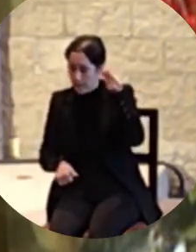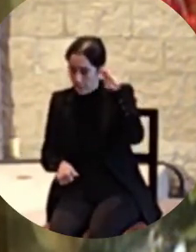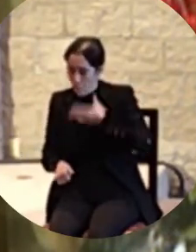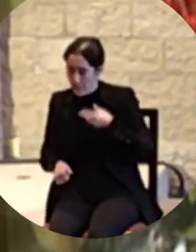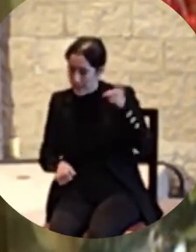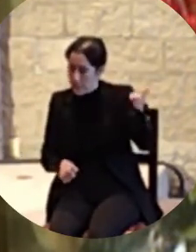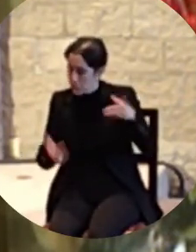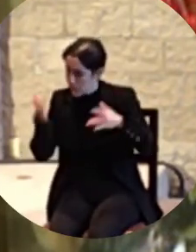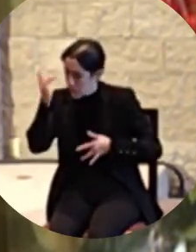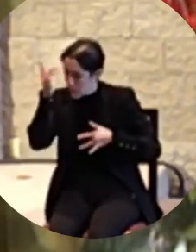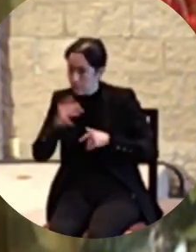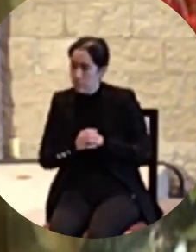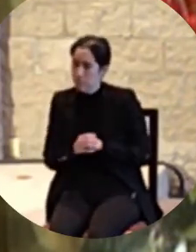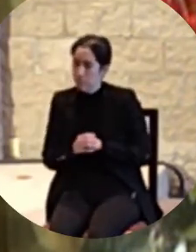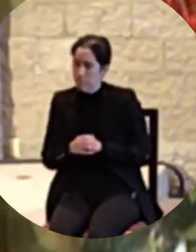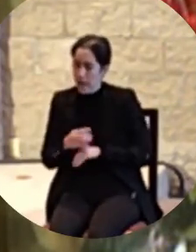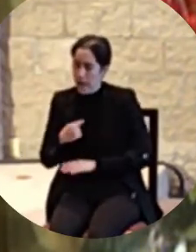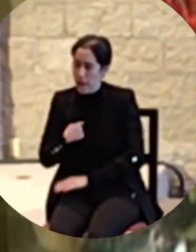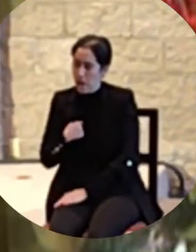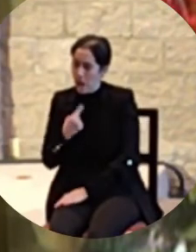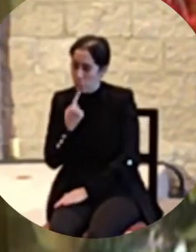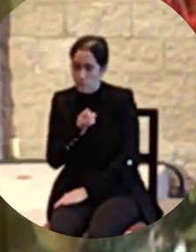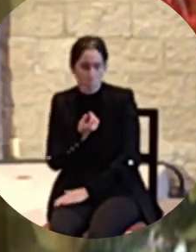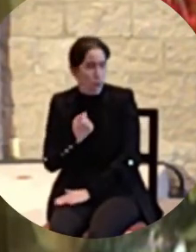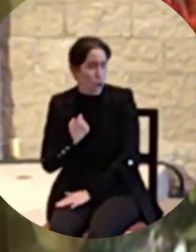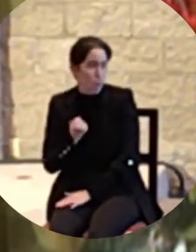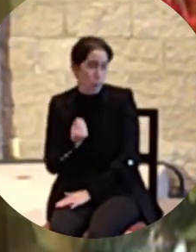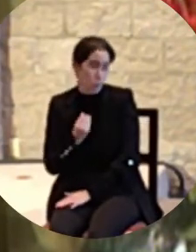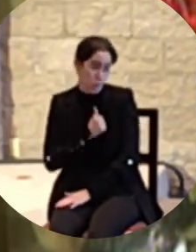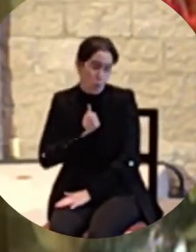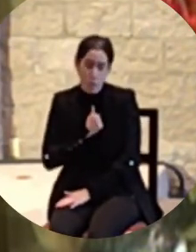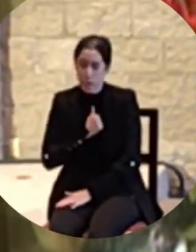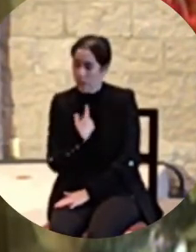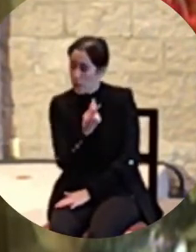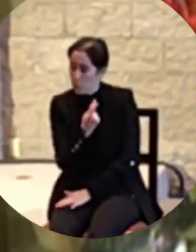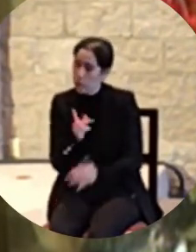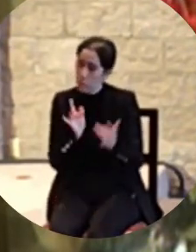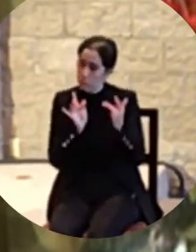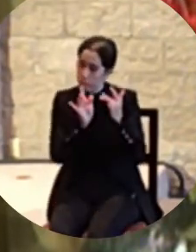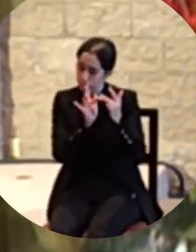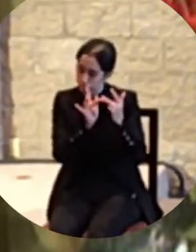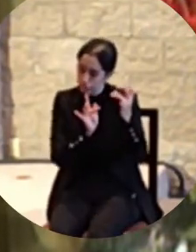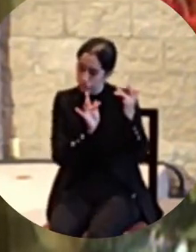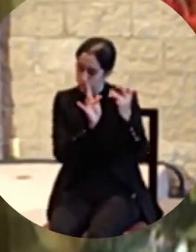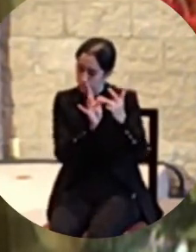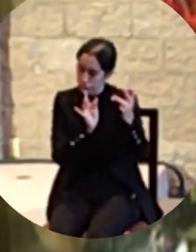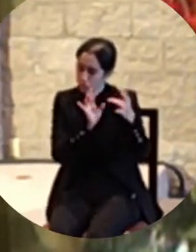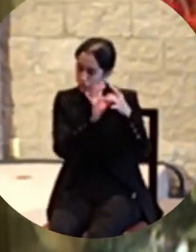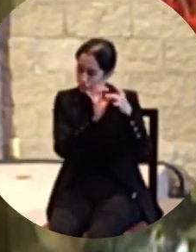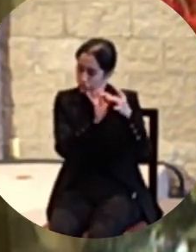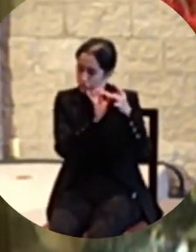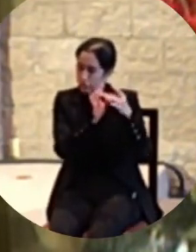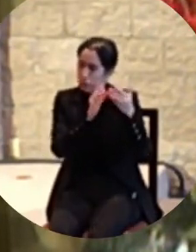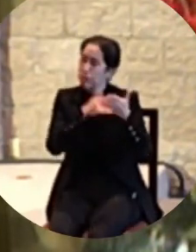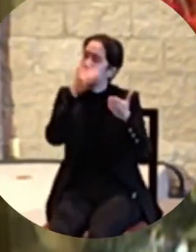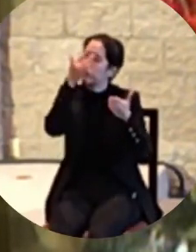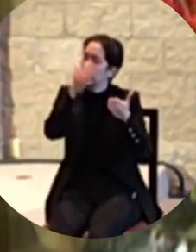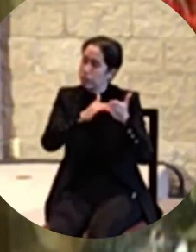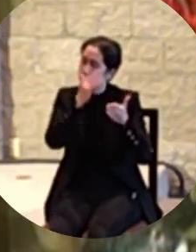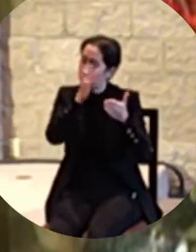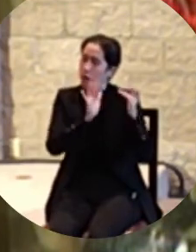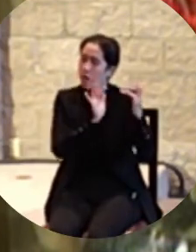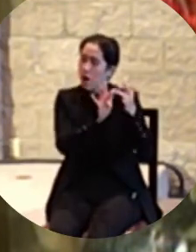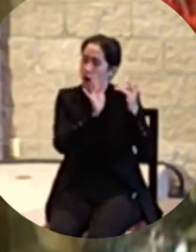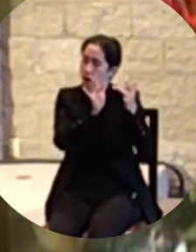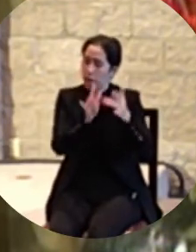that he was ill. And I said, I'm so sorry. And I stayed in touch with him a little bit. And one of his